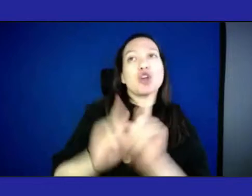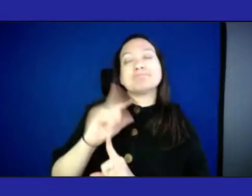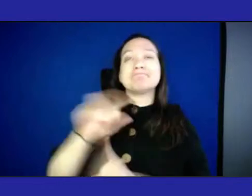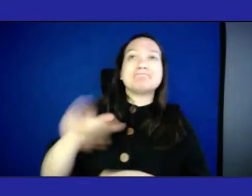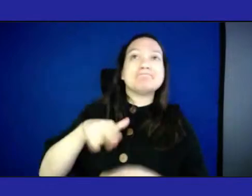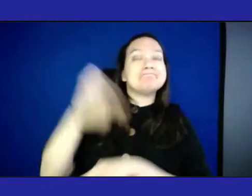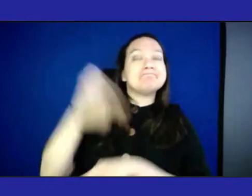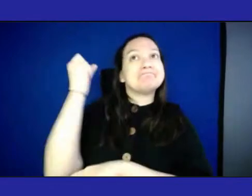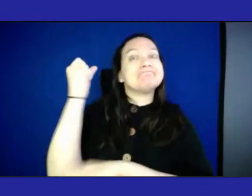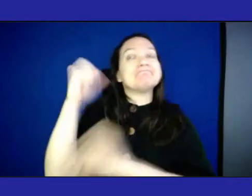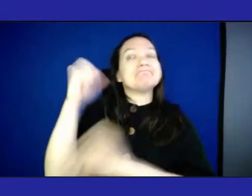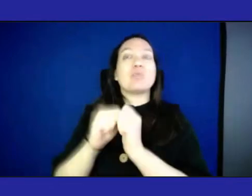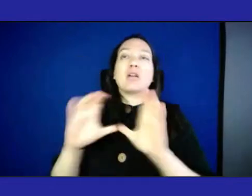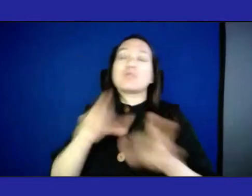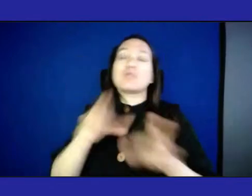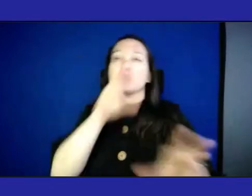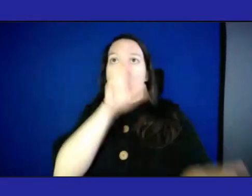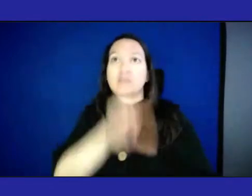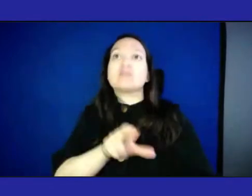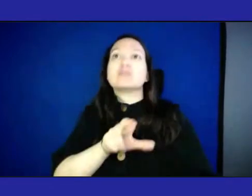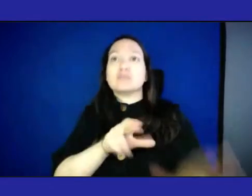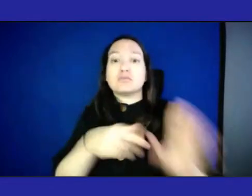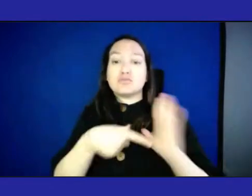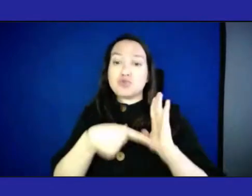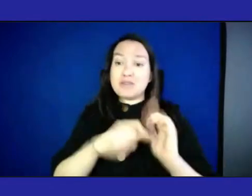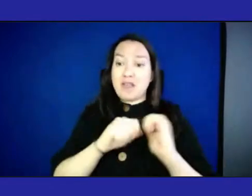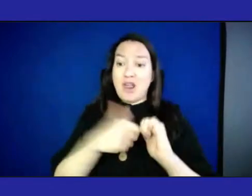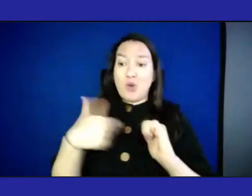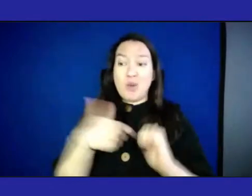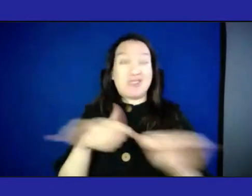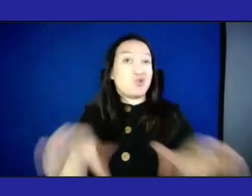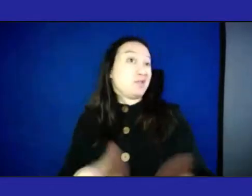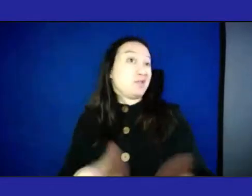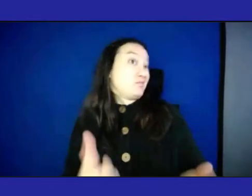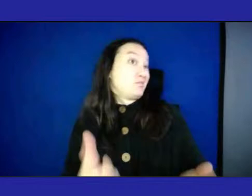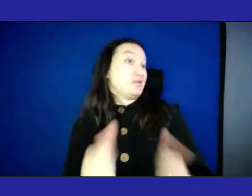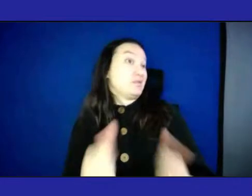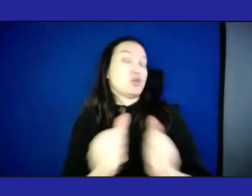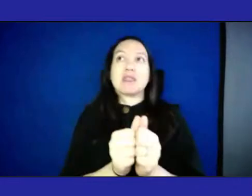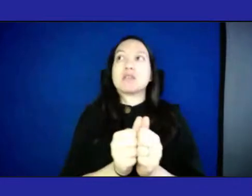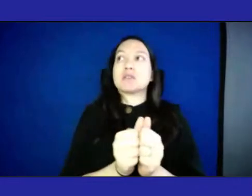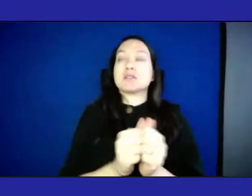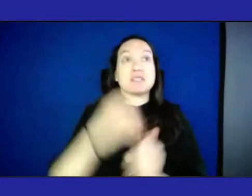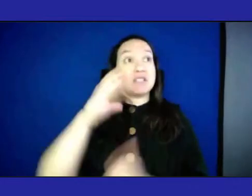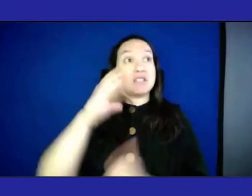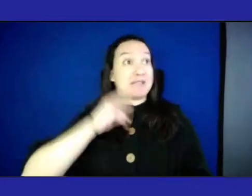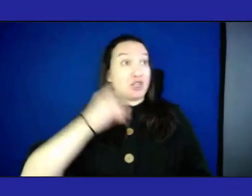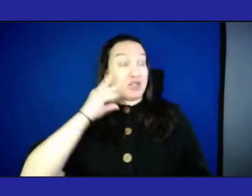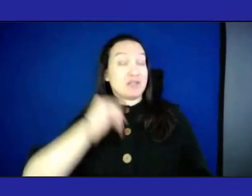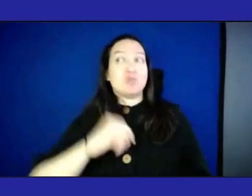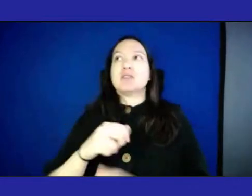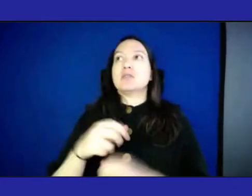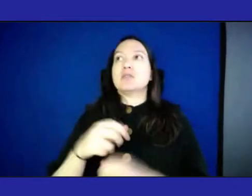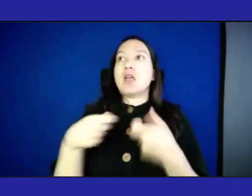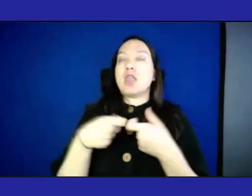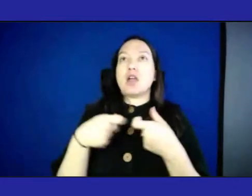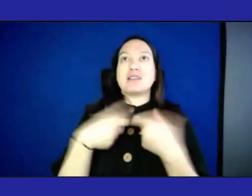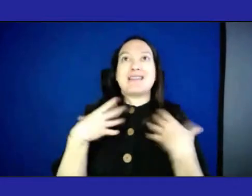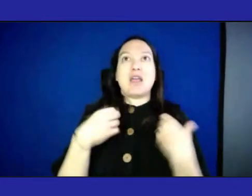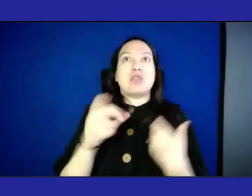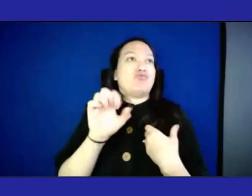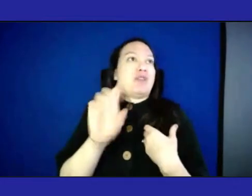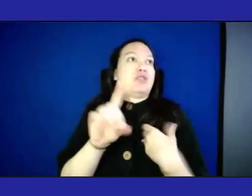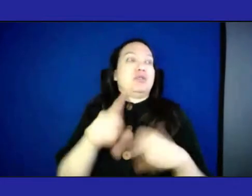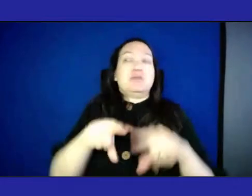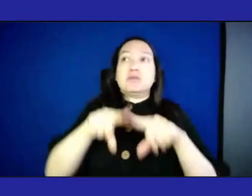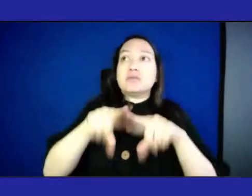class report, which shows how we're doing with the experience of our electronic health record based on our individual end